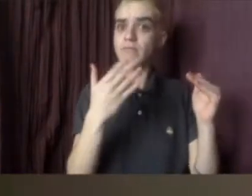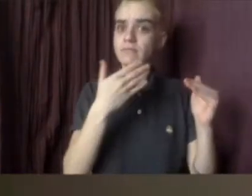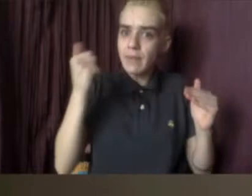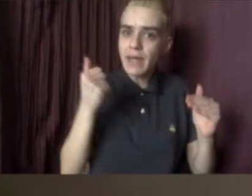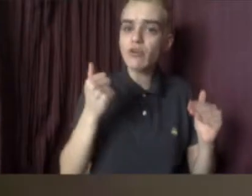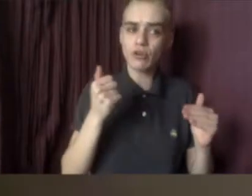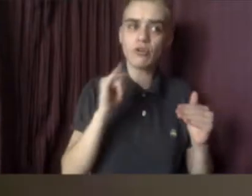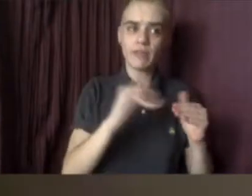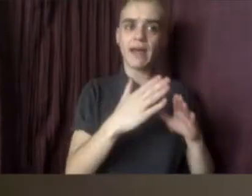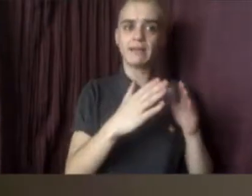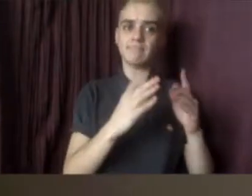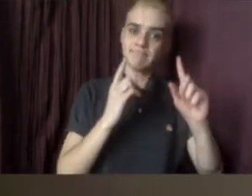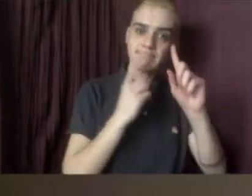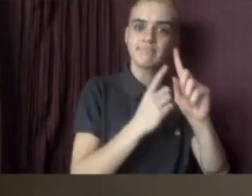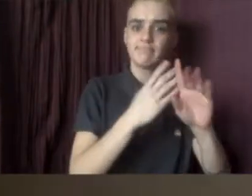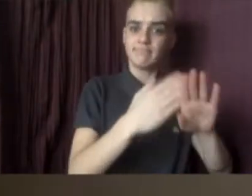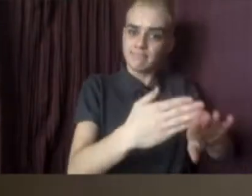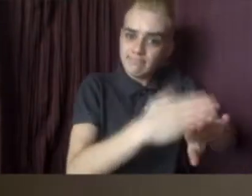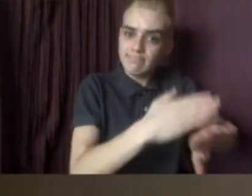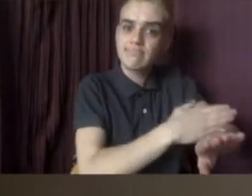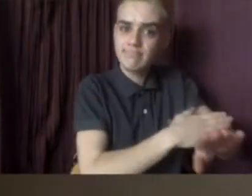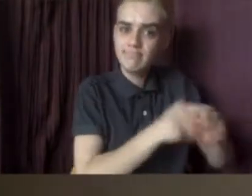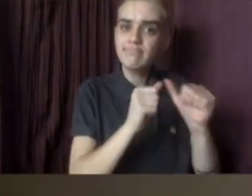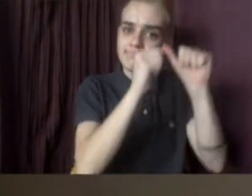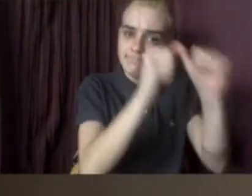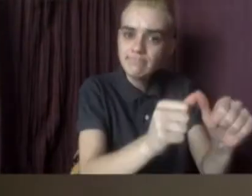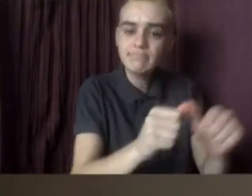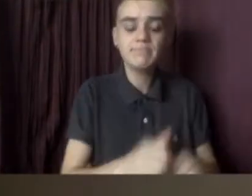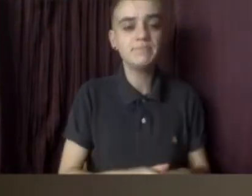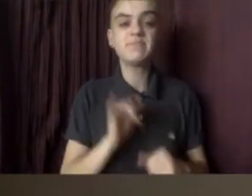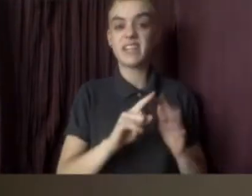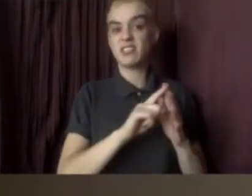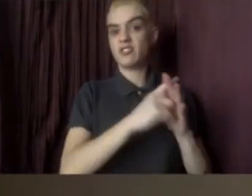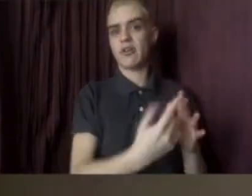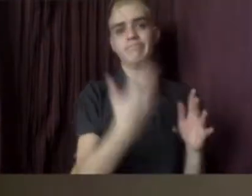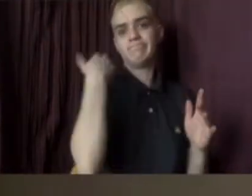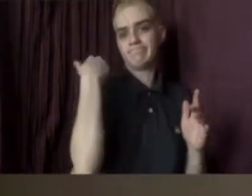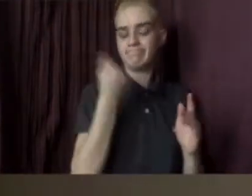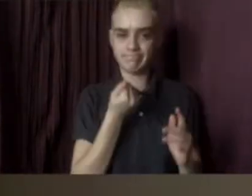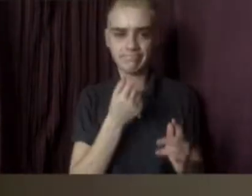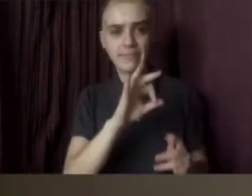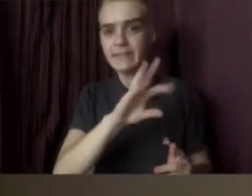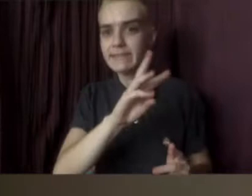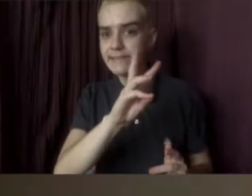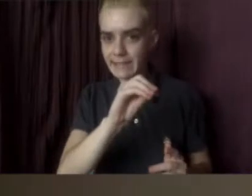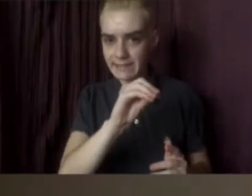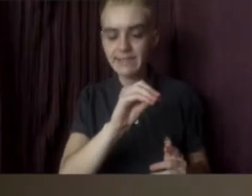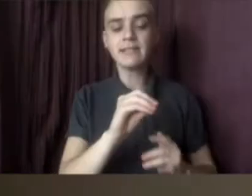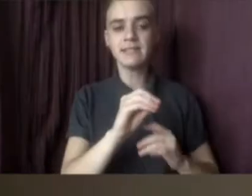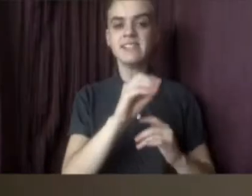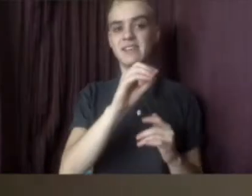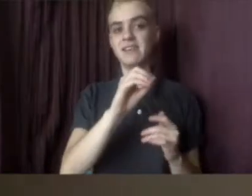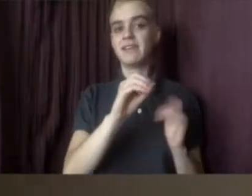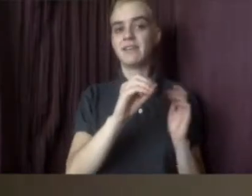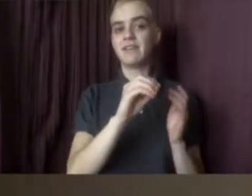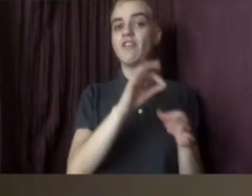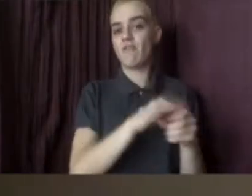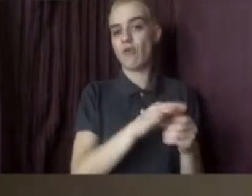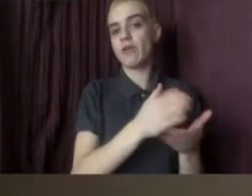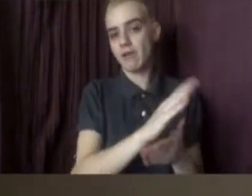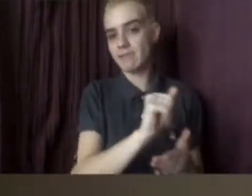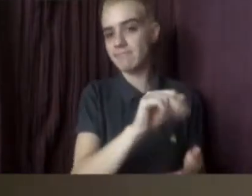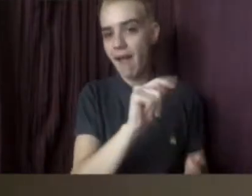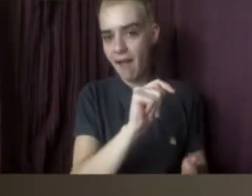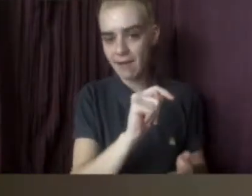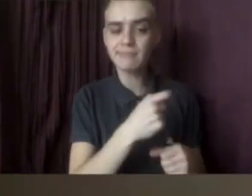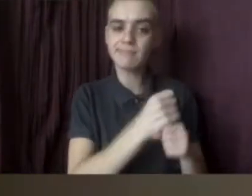I like to think of them in sort of two approaches or types of reforms. The first one is the across the